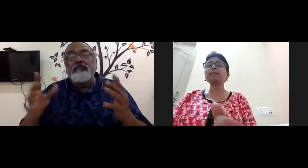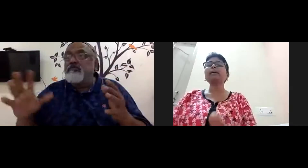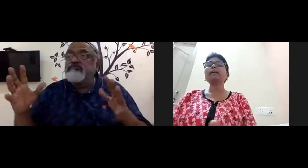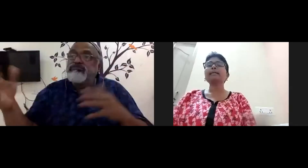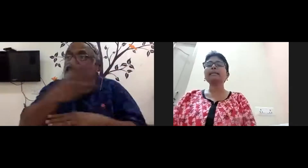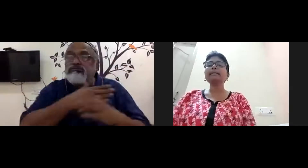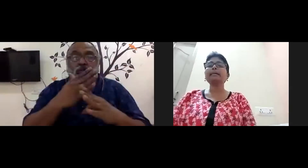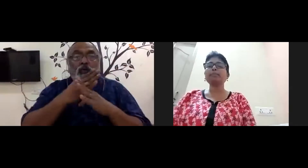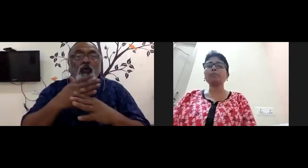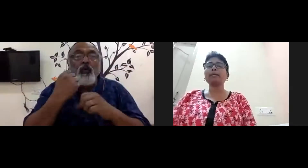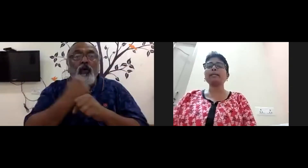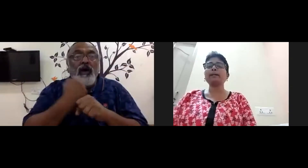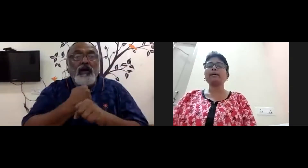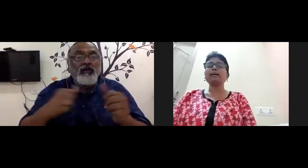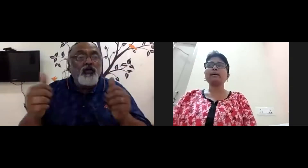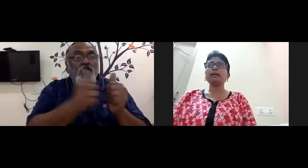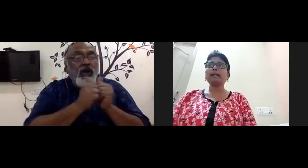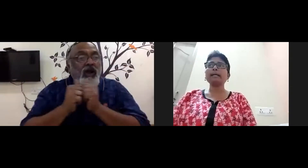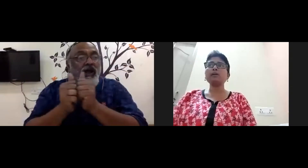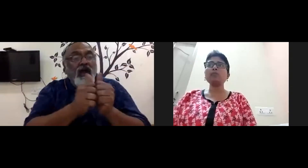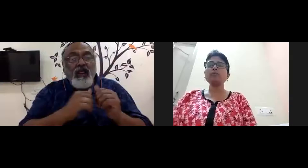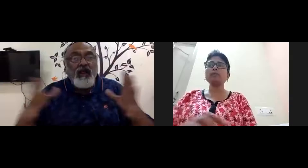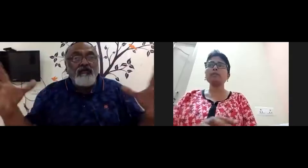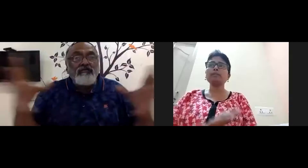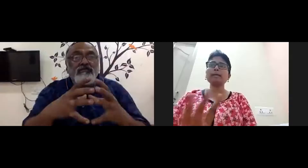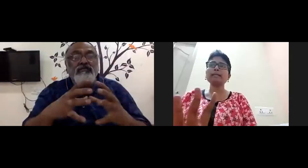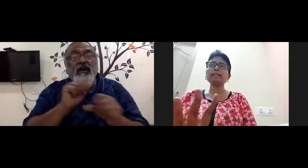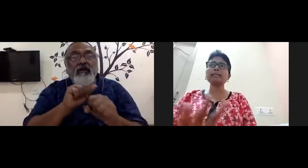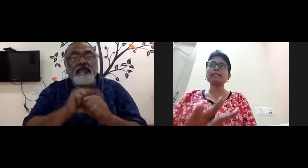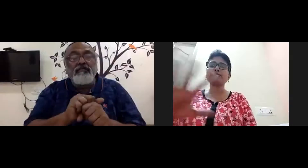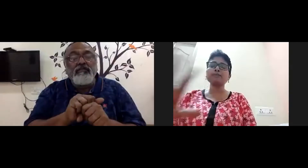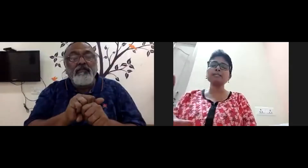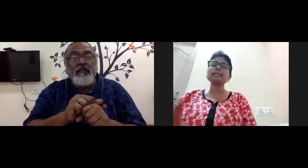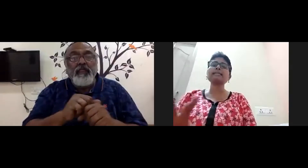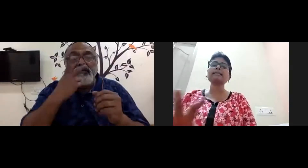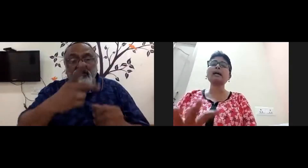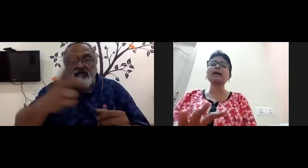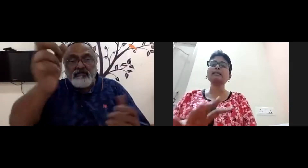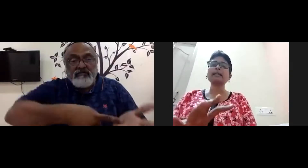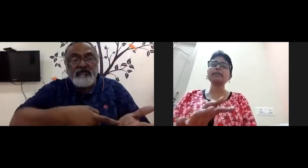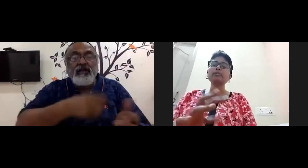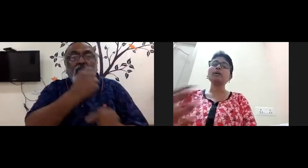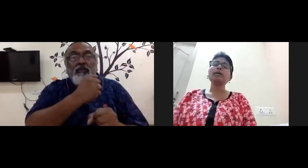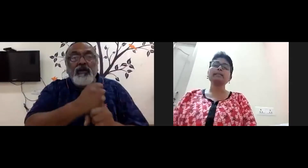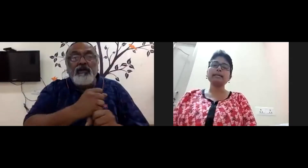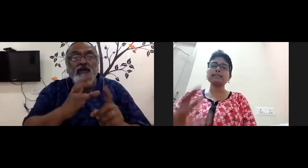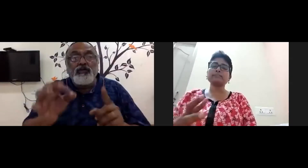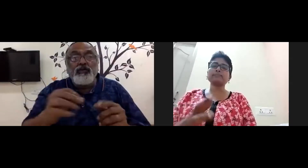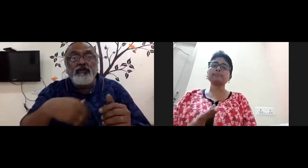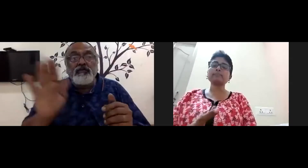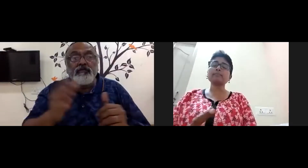government get the appropriate data. Right now, in my understanding, different states are trying to